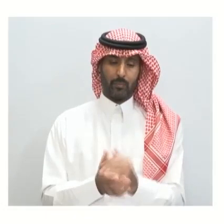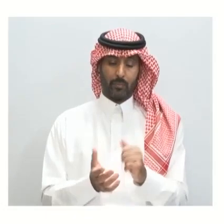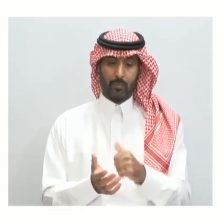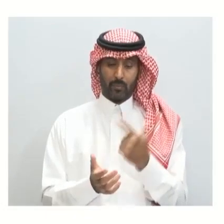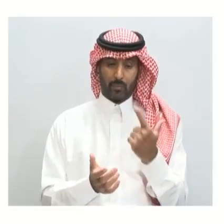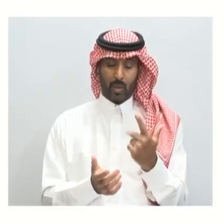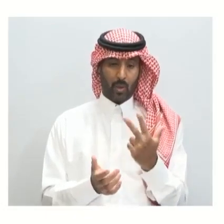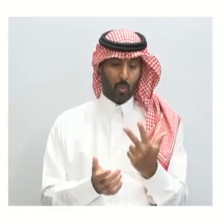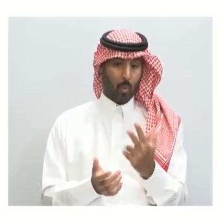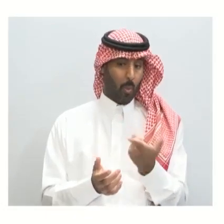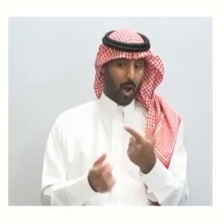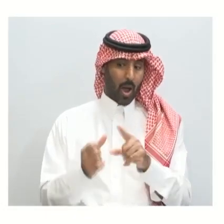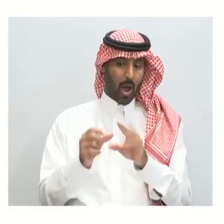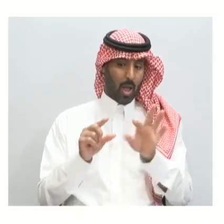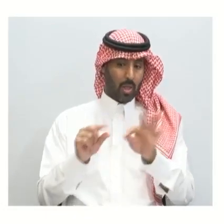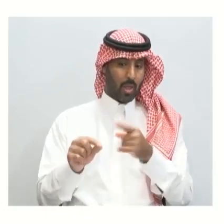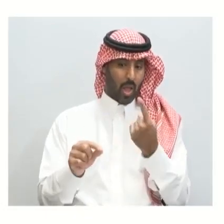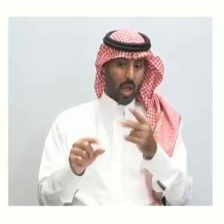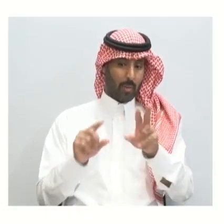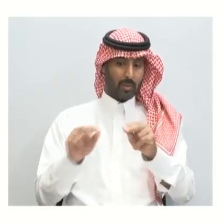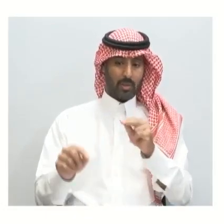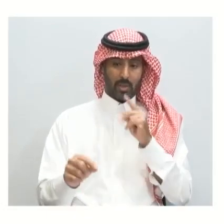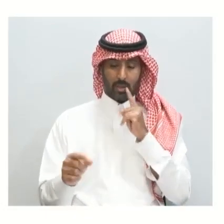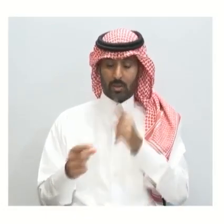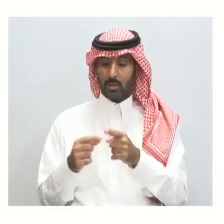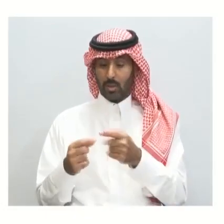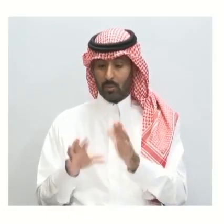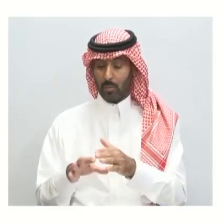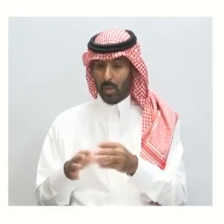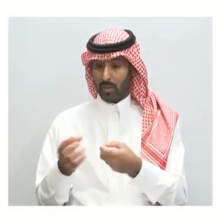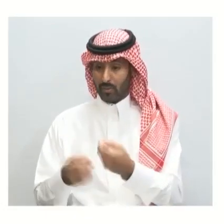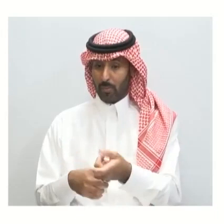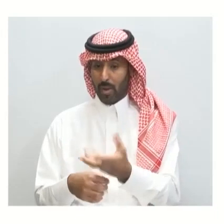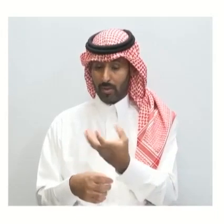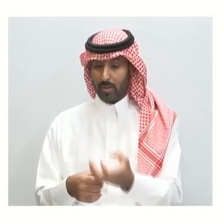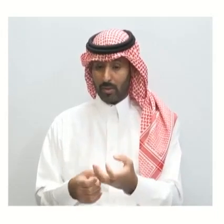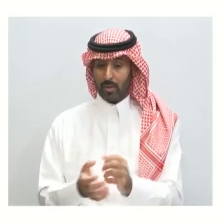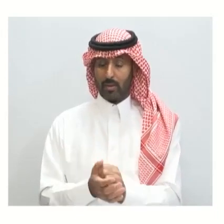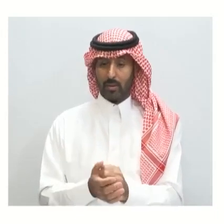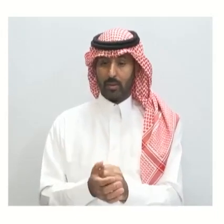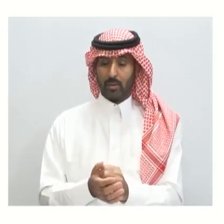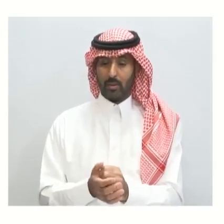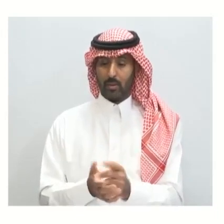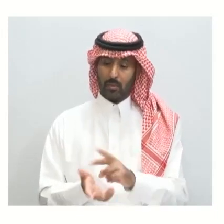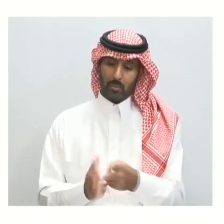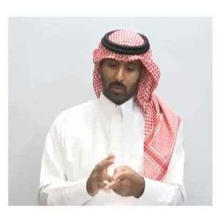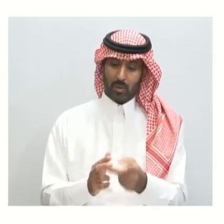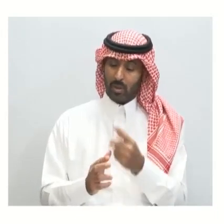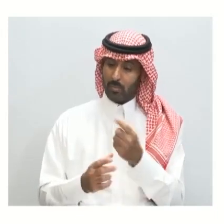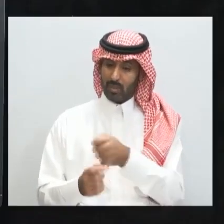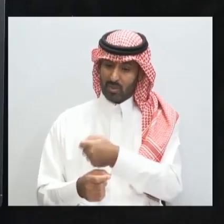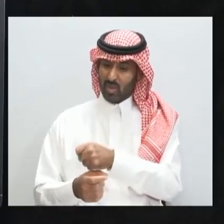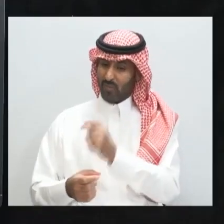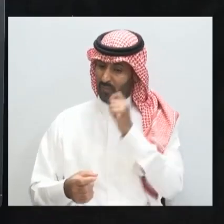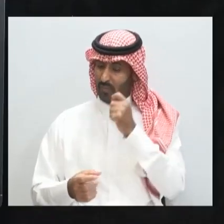Number eight, one option would be to spend the money on a vacation. Blank would be to put it in a savings account.